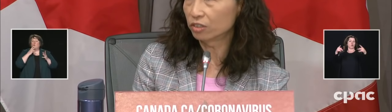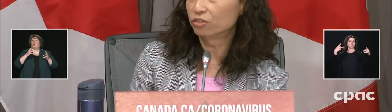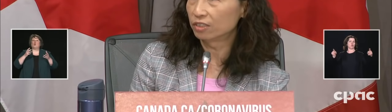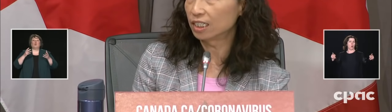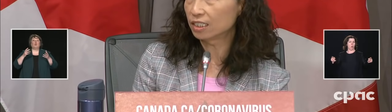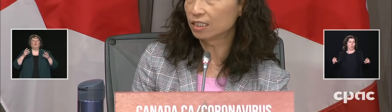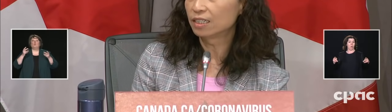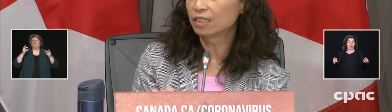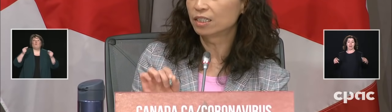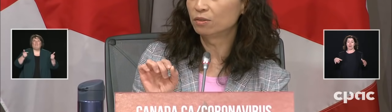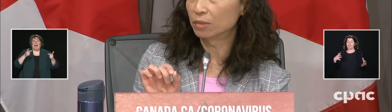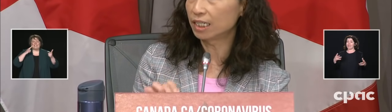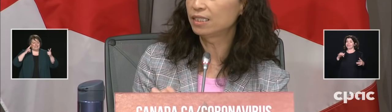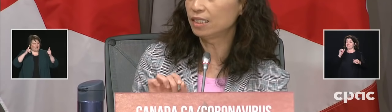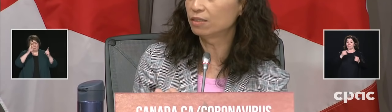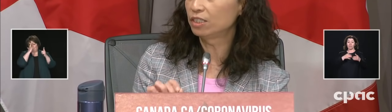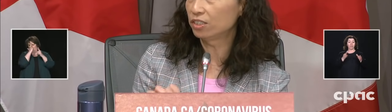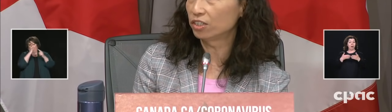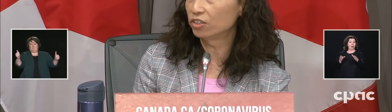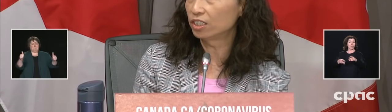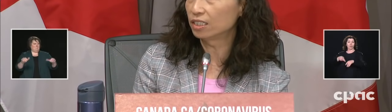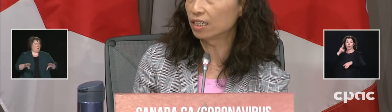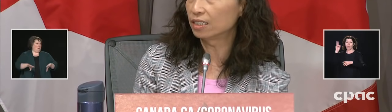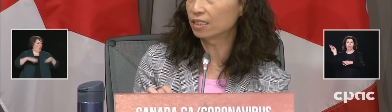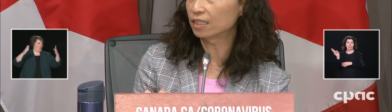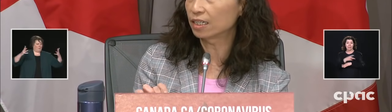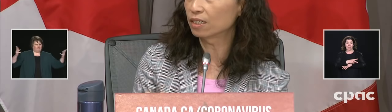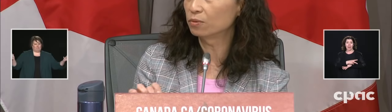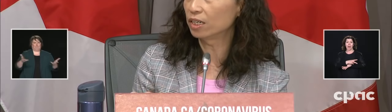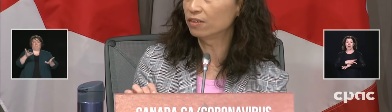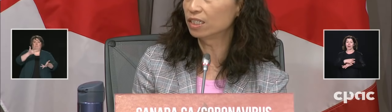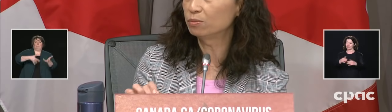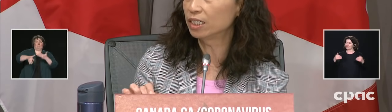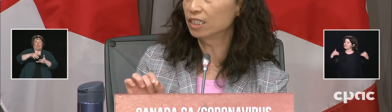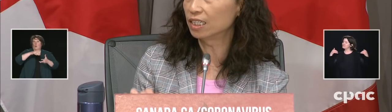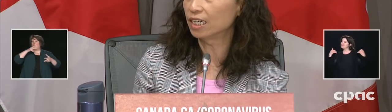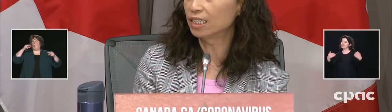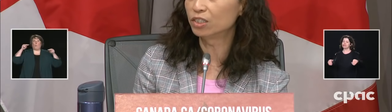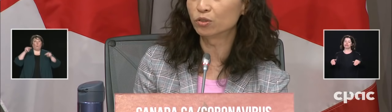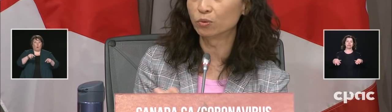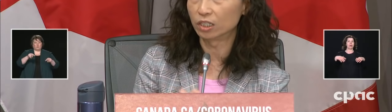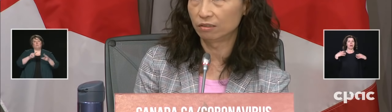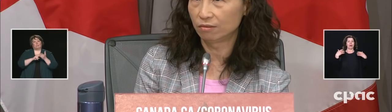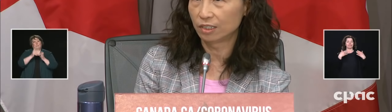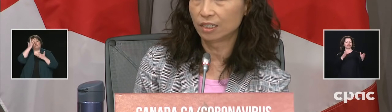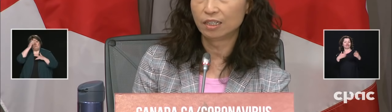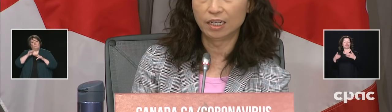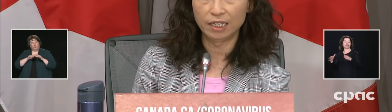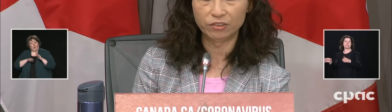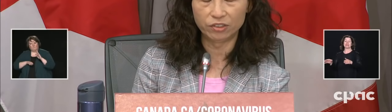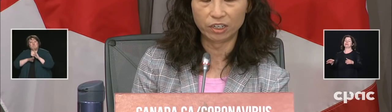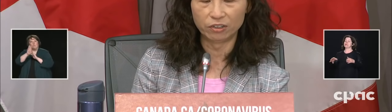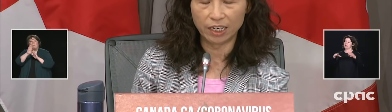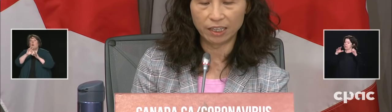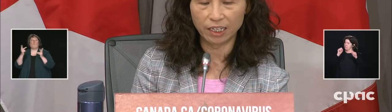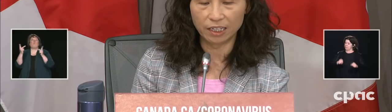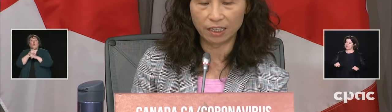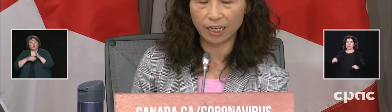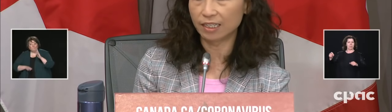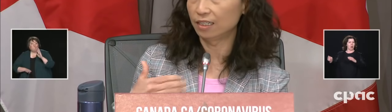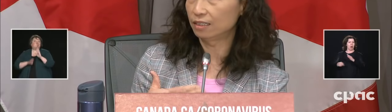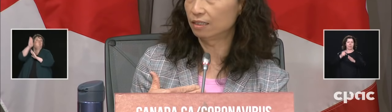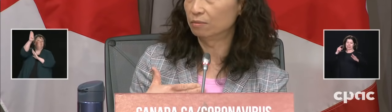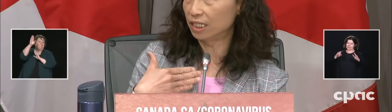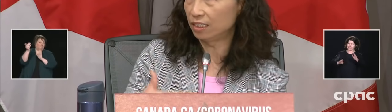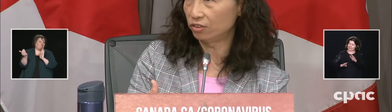can't monitor it, you might see a resurgence and a second wave that is bigger than that initial one. And so I think